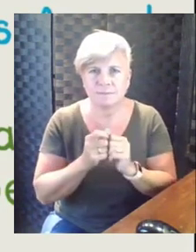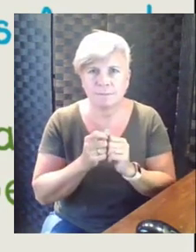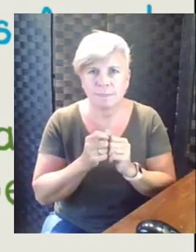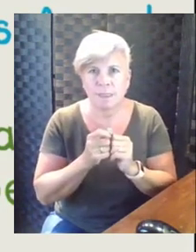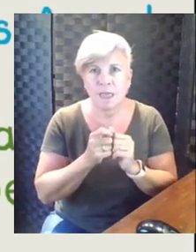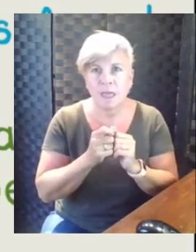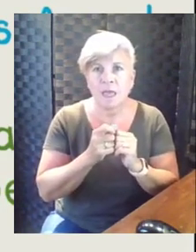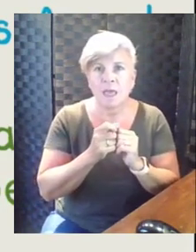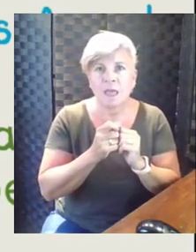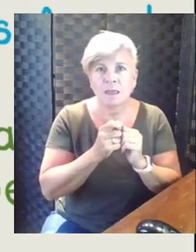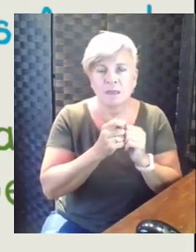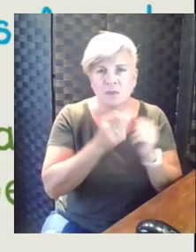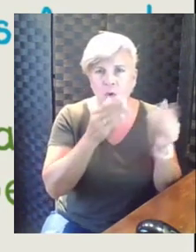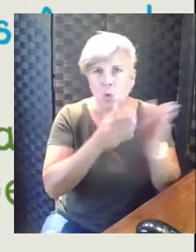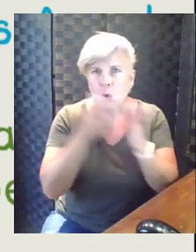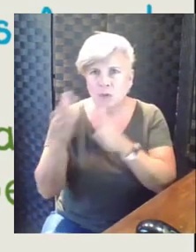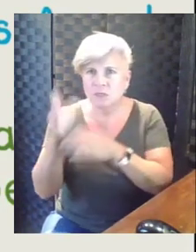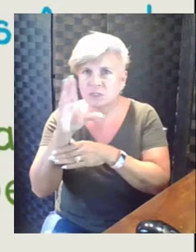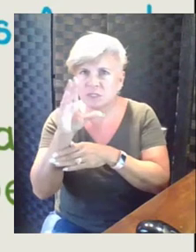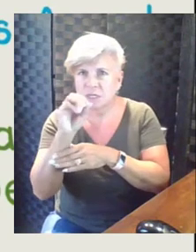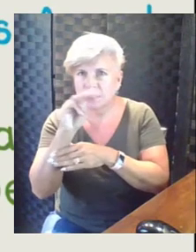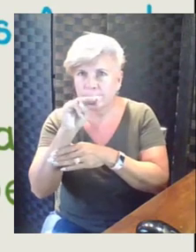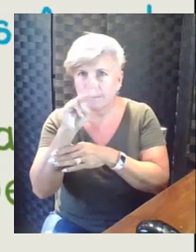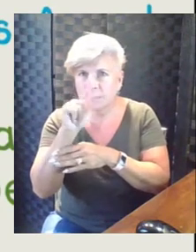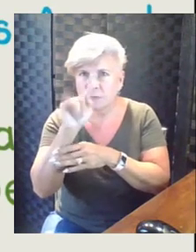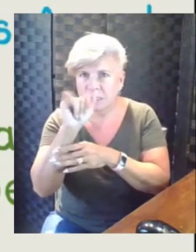add numbers in any order.